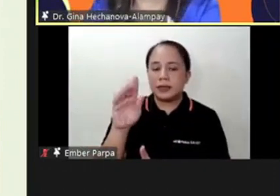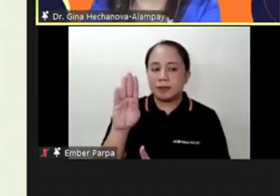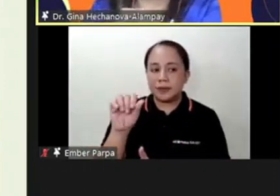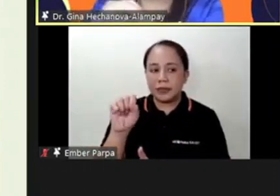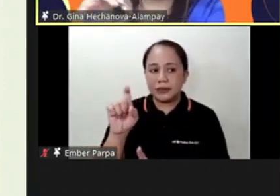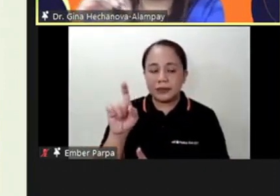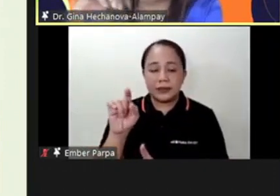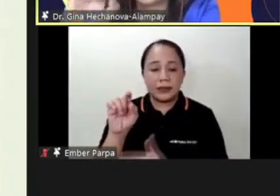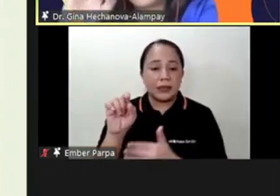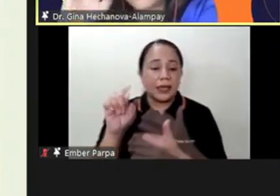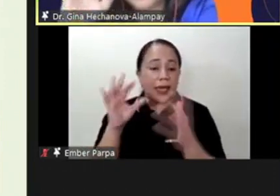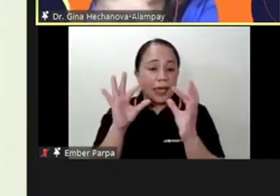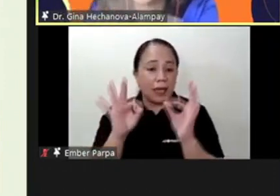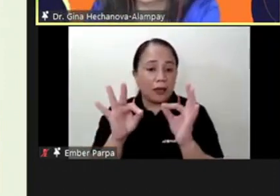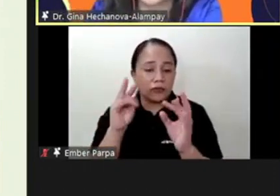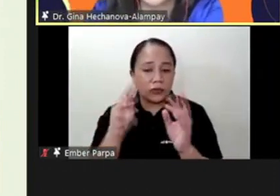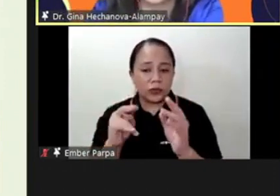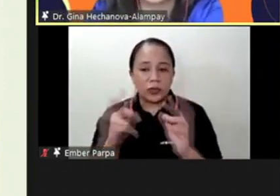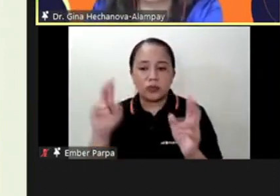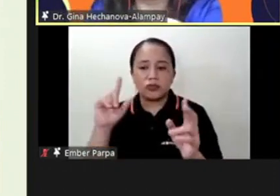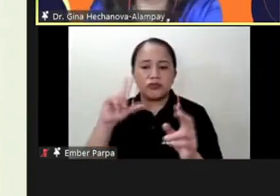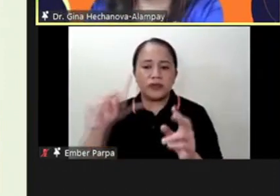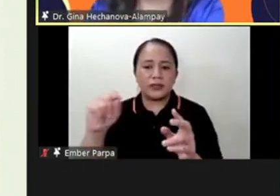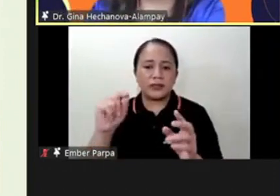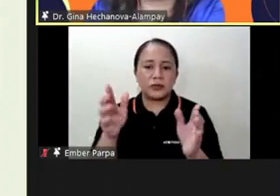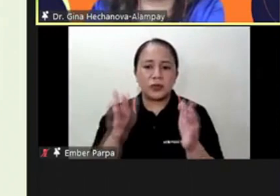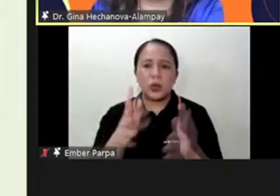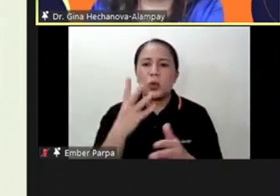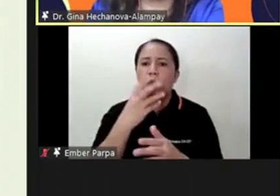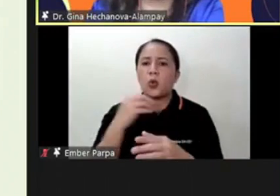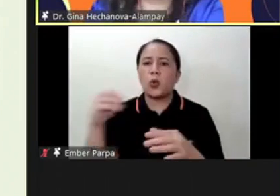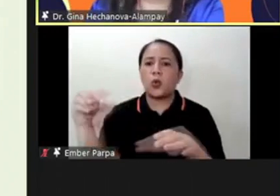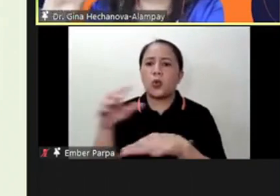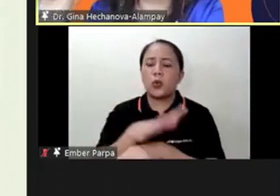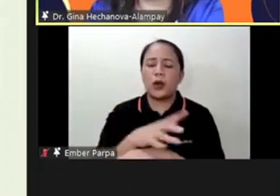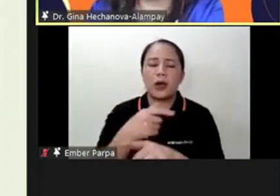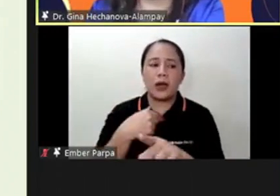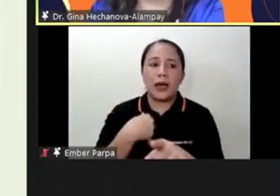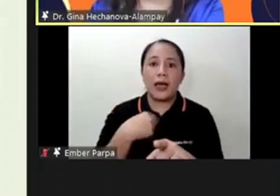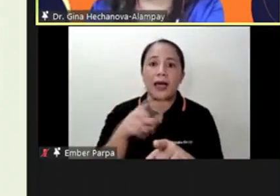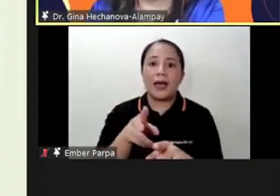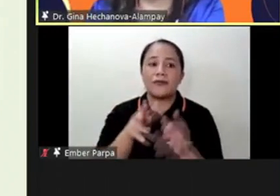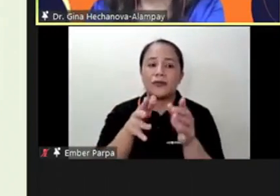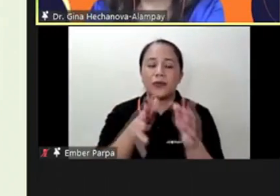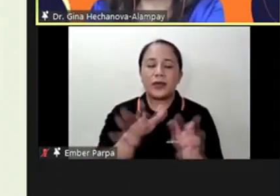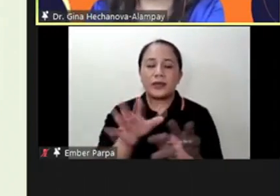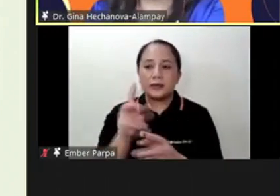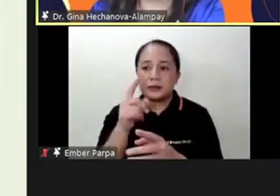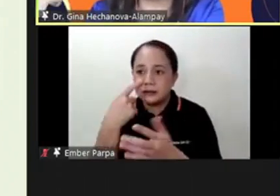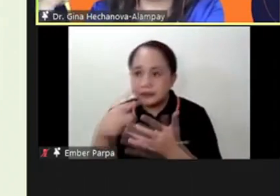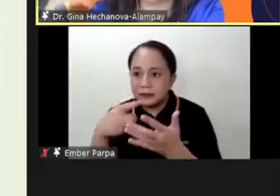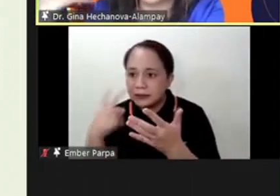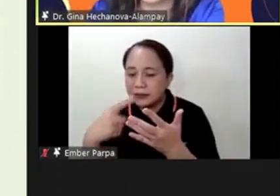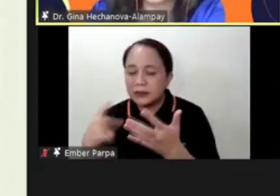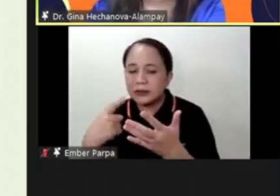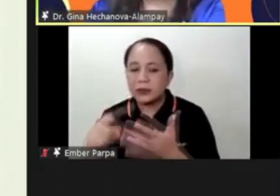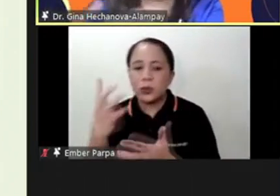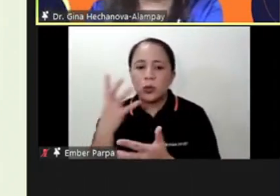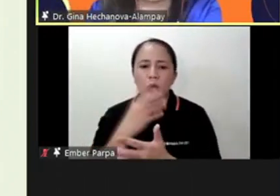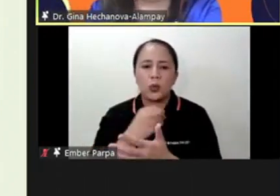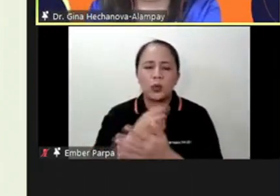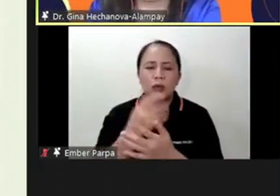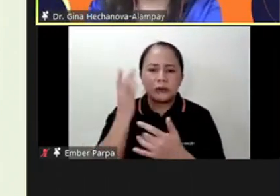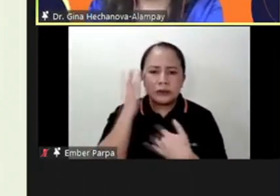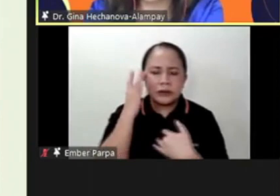know in a very quick way who are affected, then there is a way of tracking, okay, who are sick, who